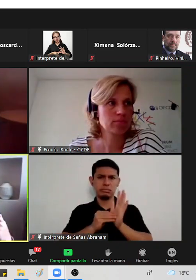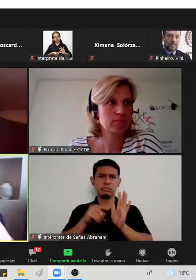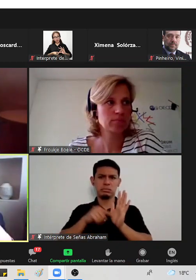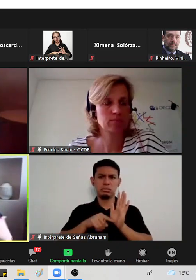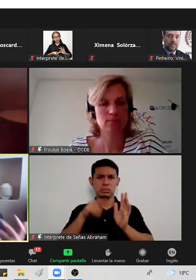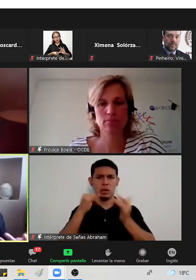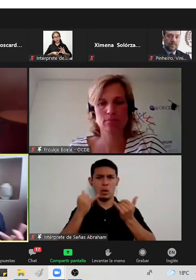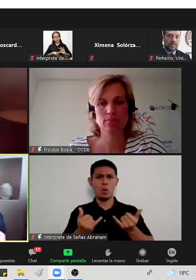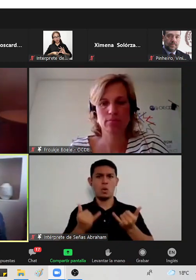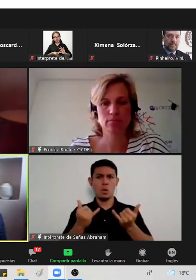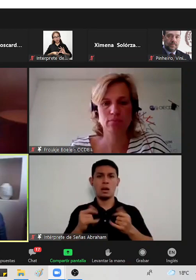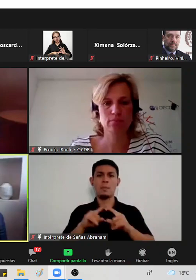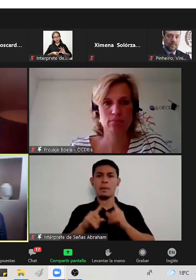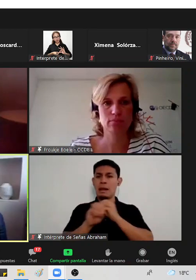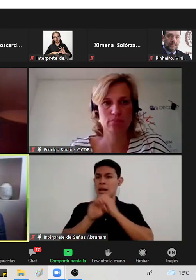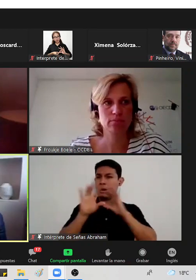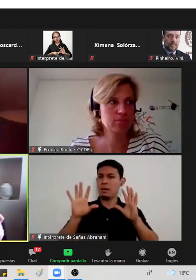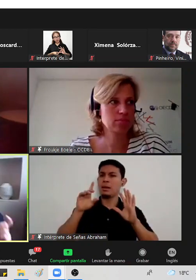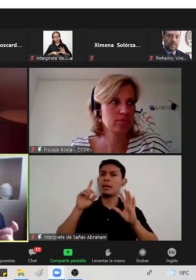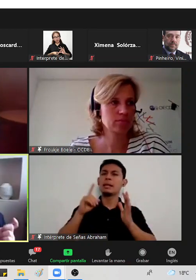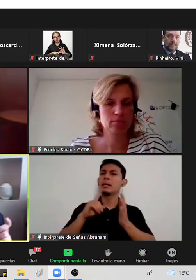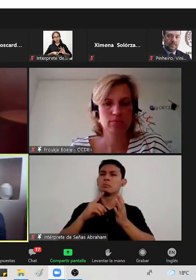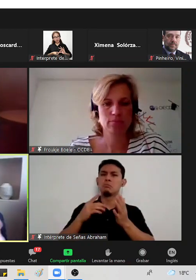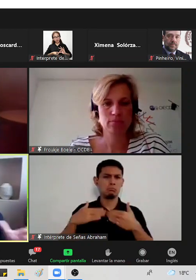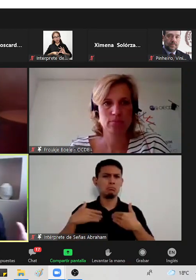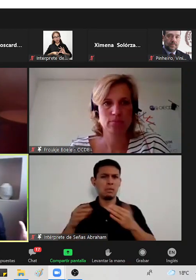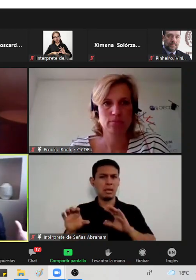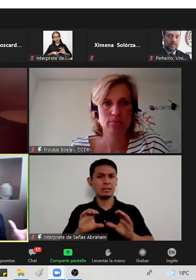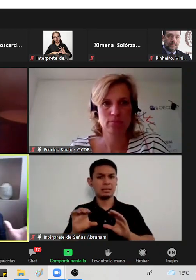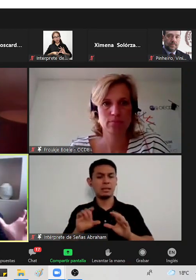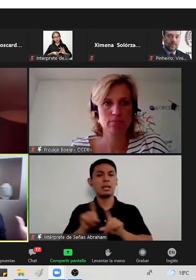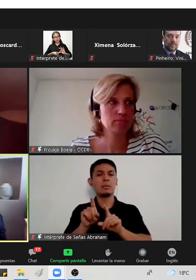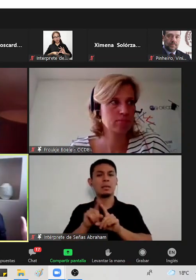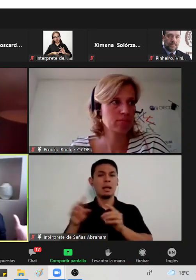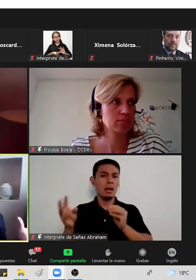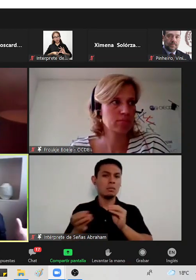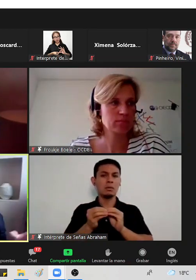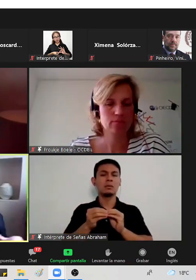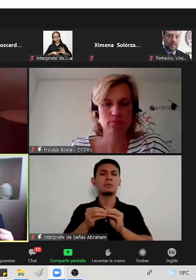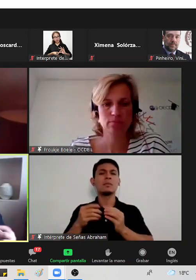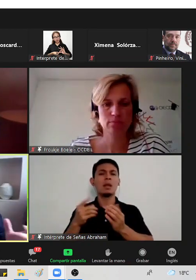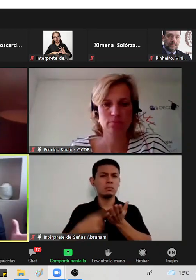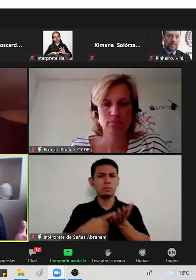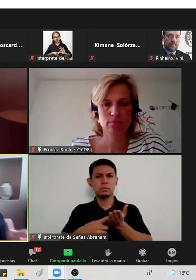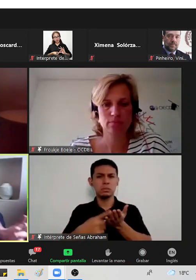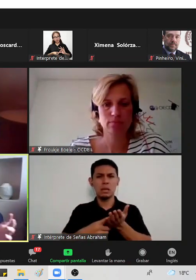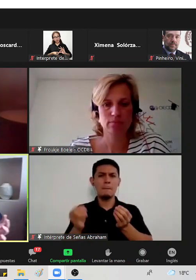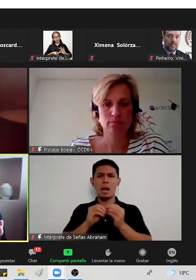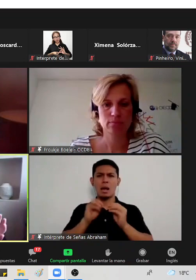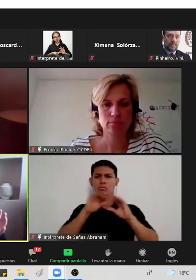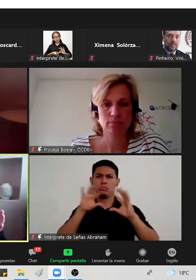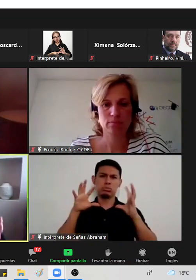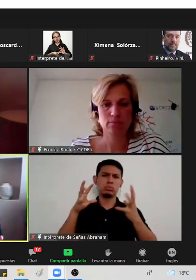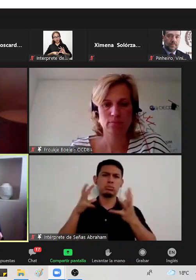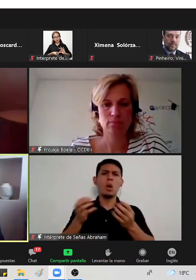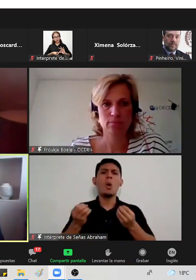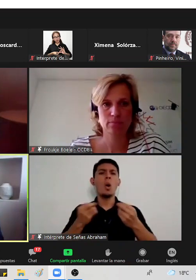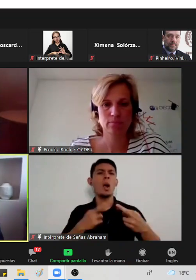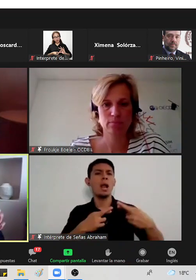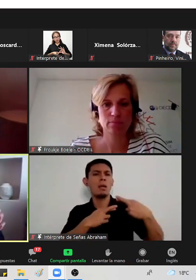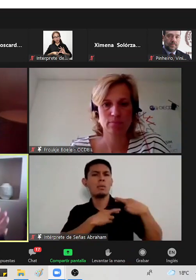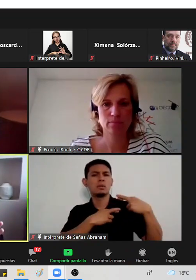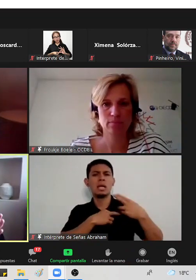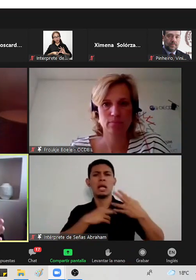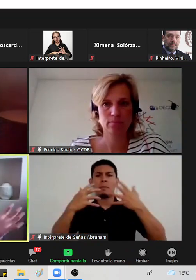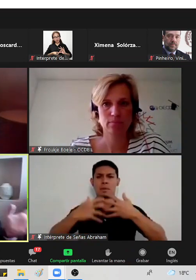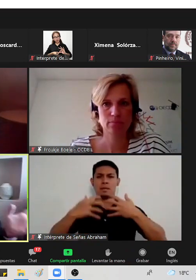system does contemplate that it would be important to have a clarification and it provides a more global debate